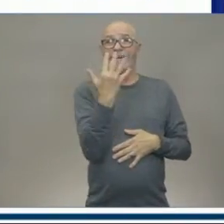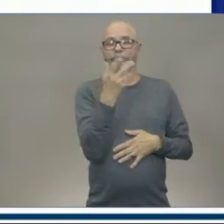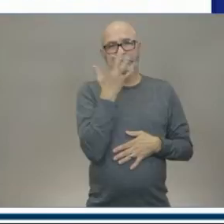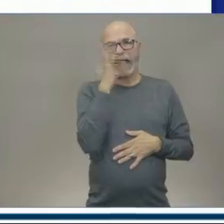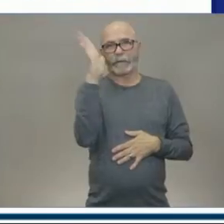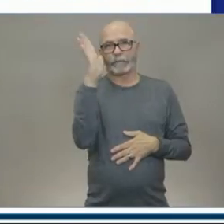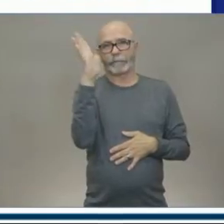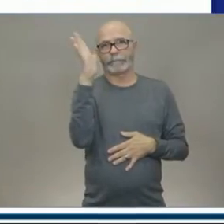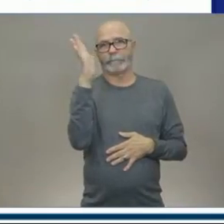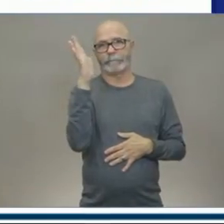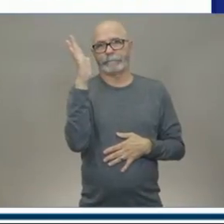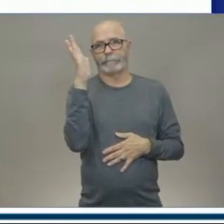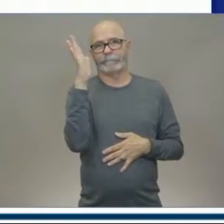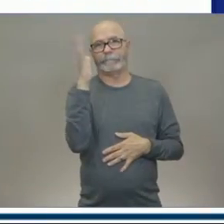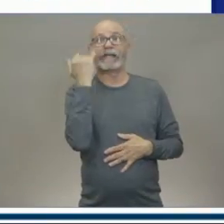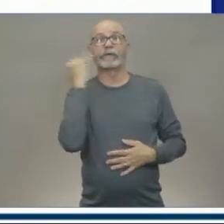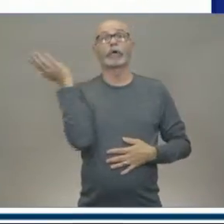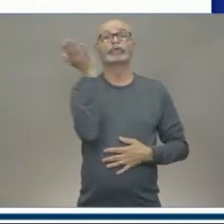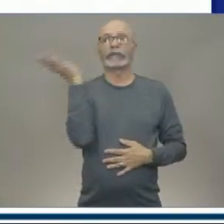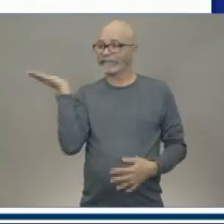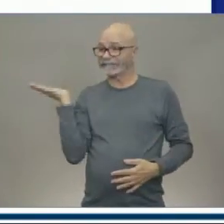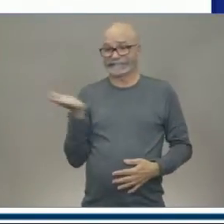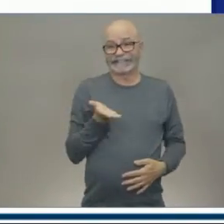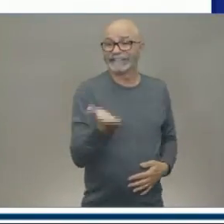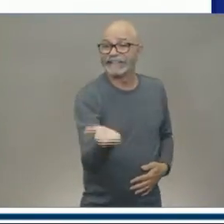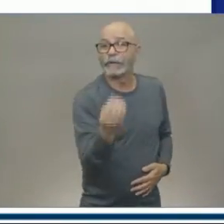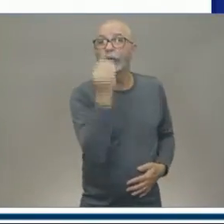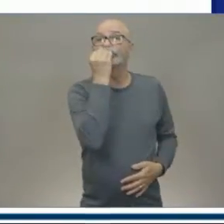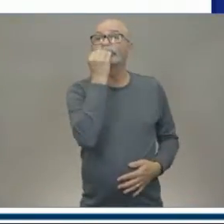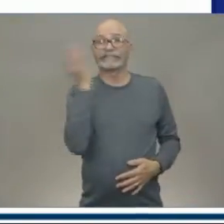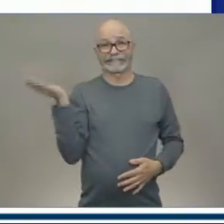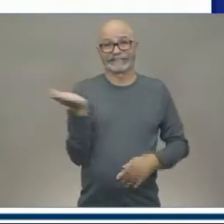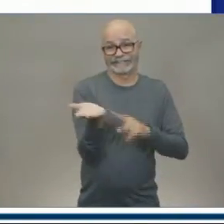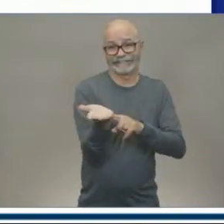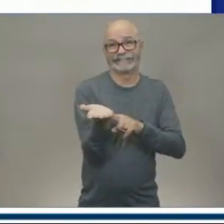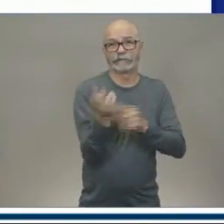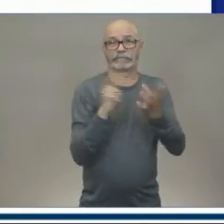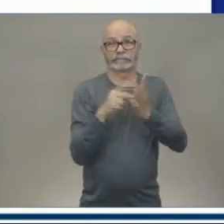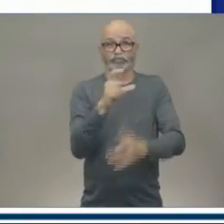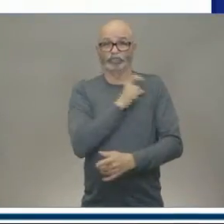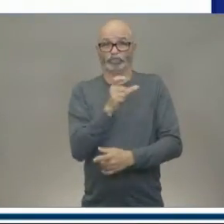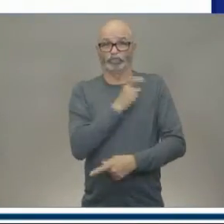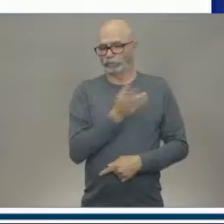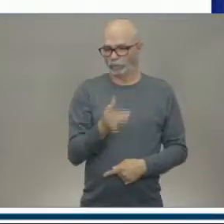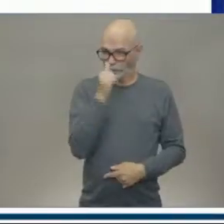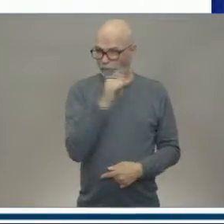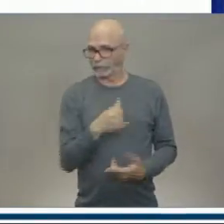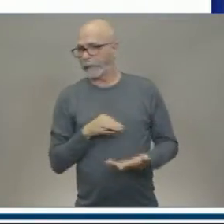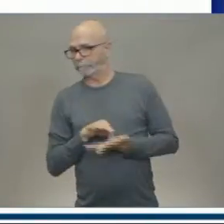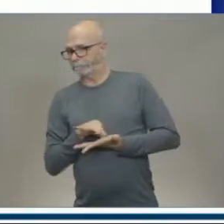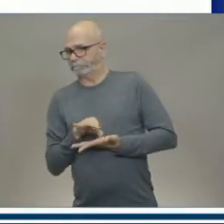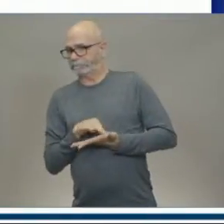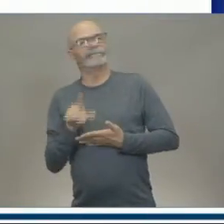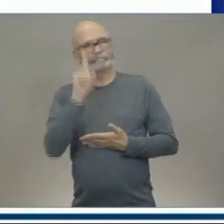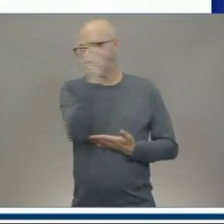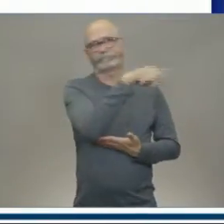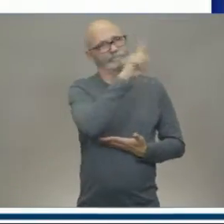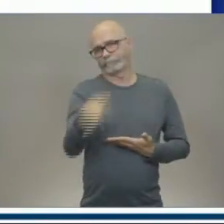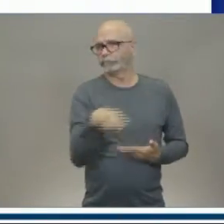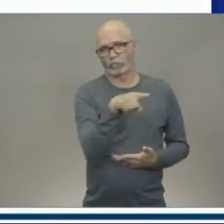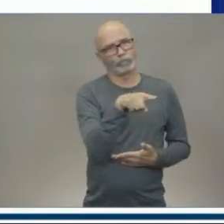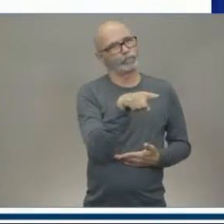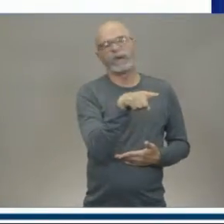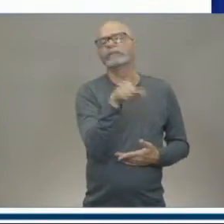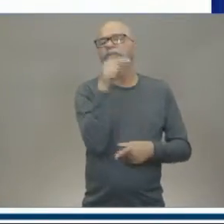you. When you break the protocols, you are putting them at risk, and quite frankly, that's not fair to them or to their